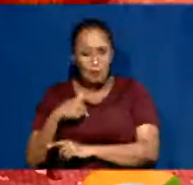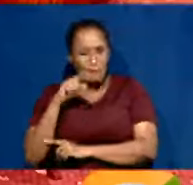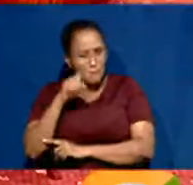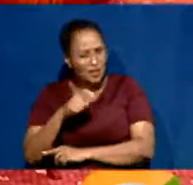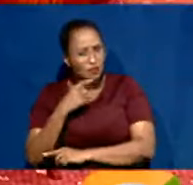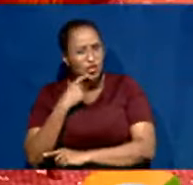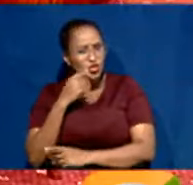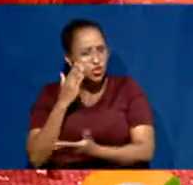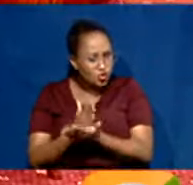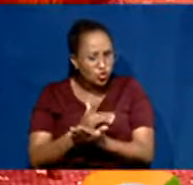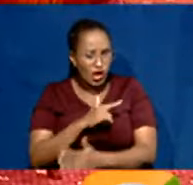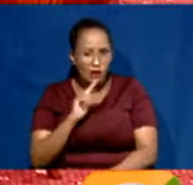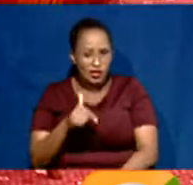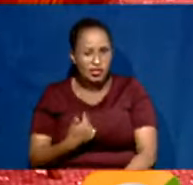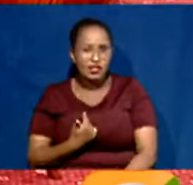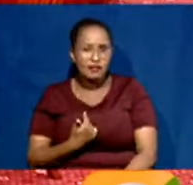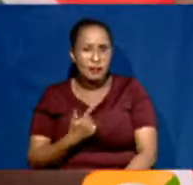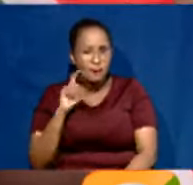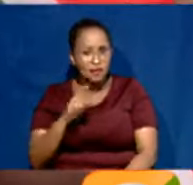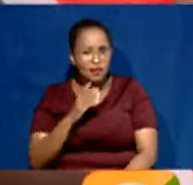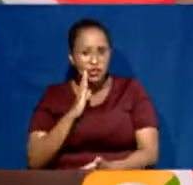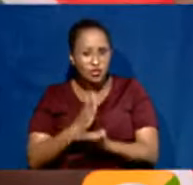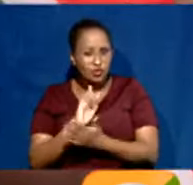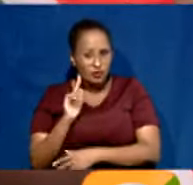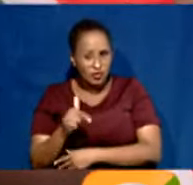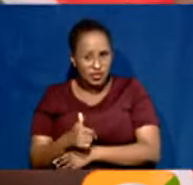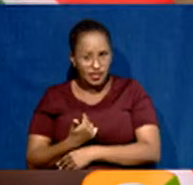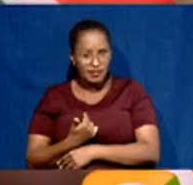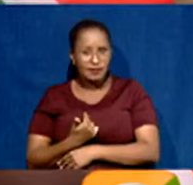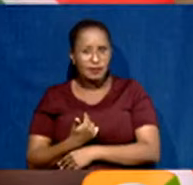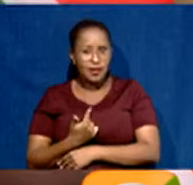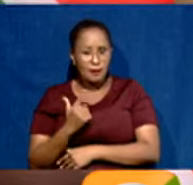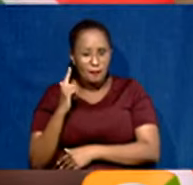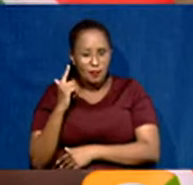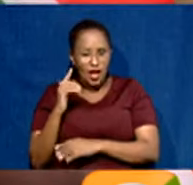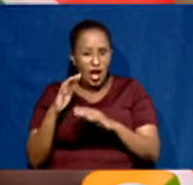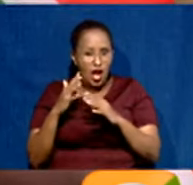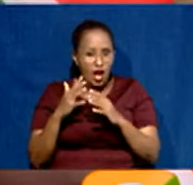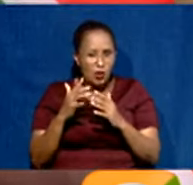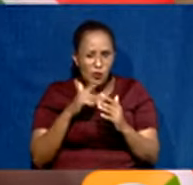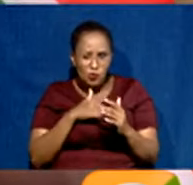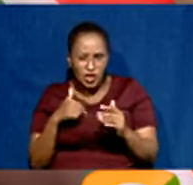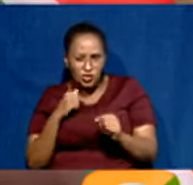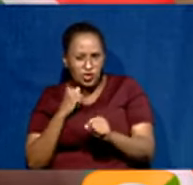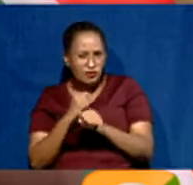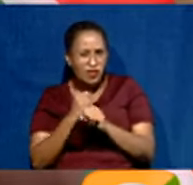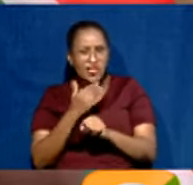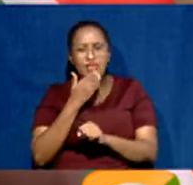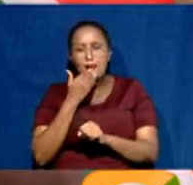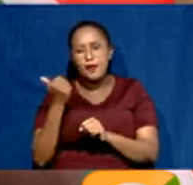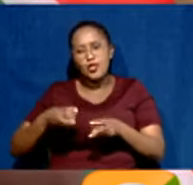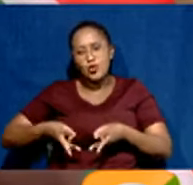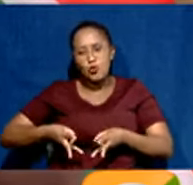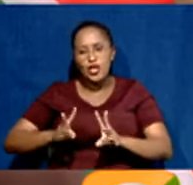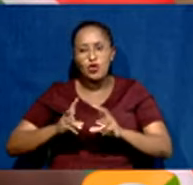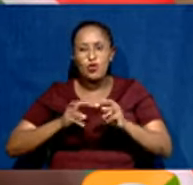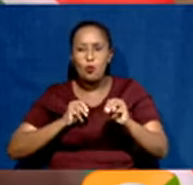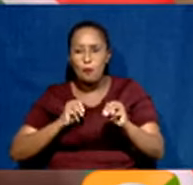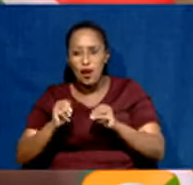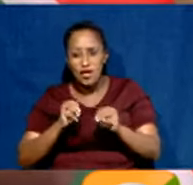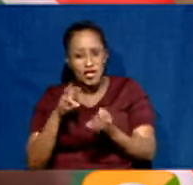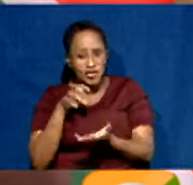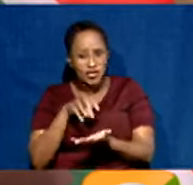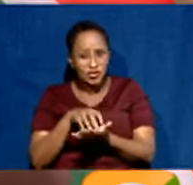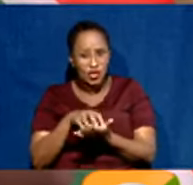what we must be honest to ourselves is, are we managing, are we doing the best to manage the situation so